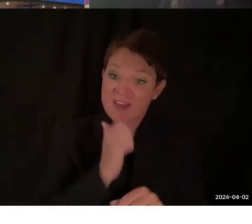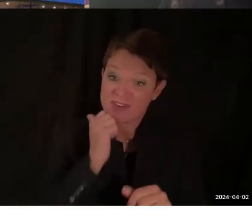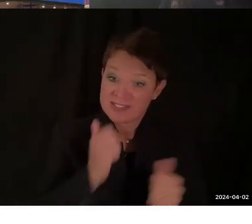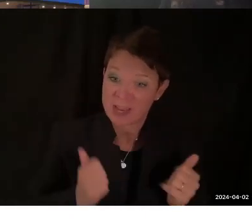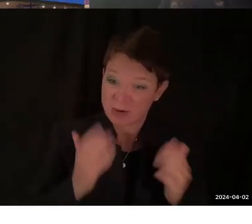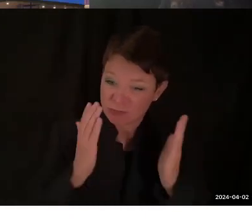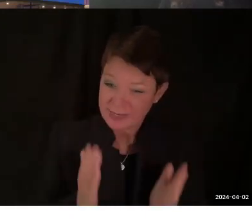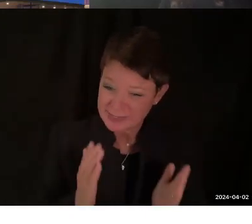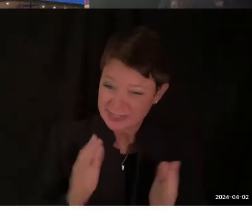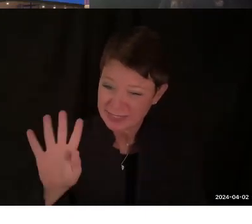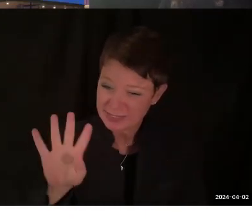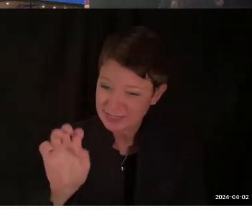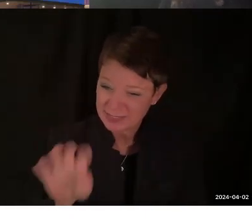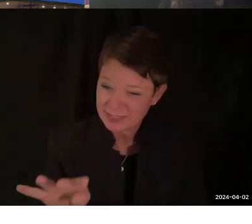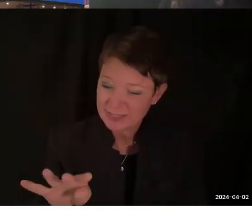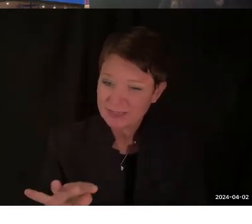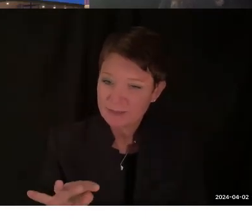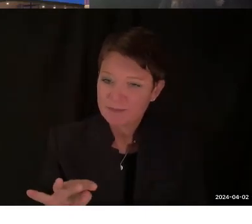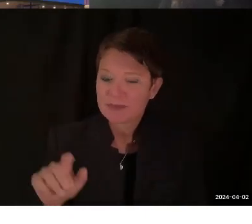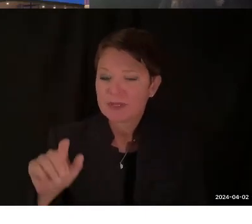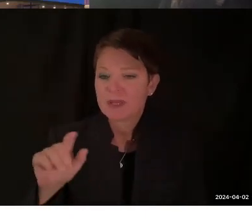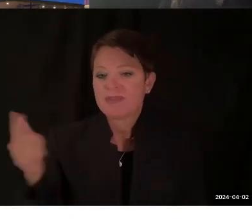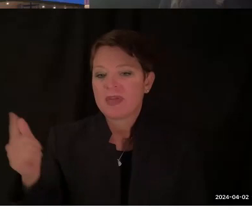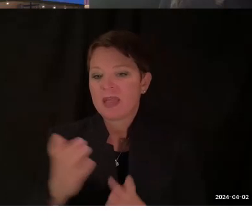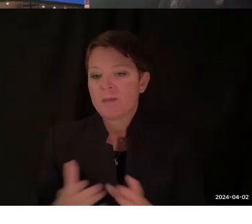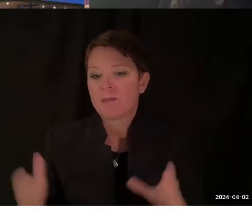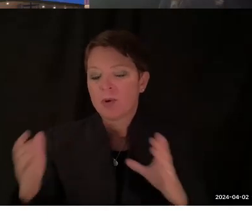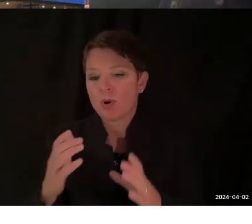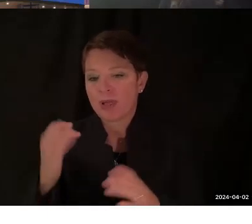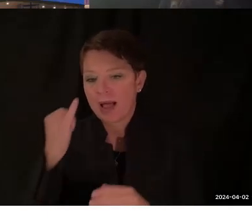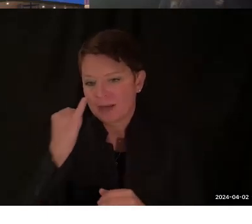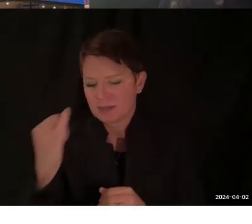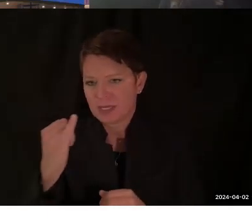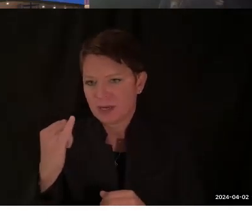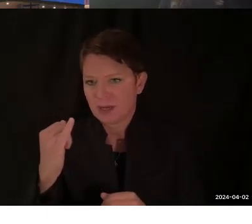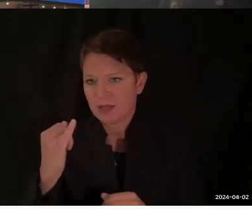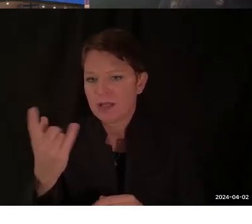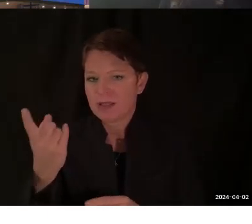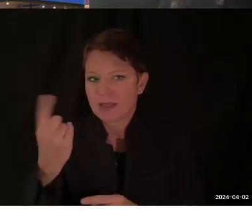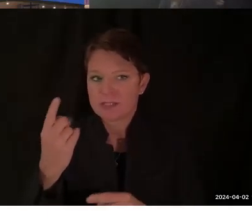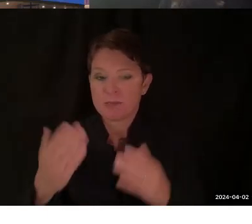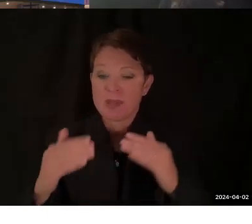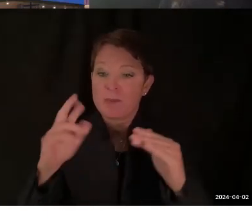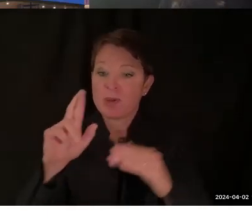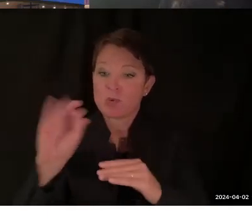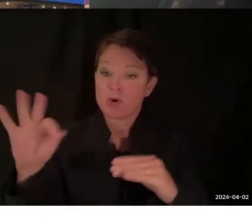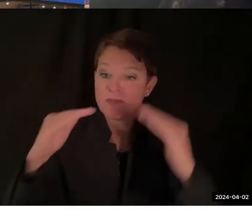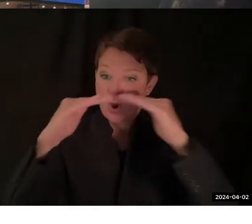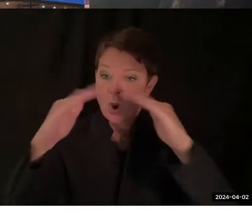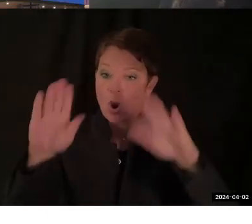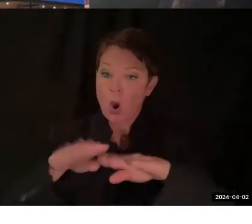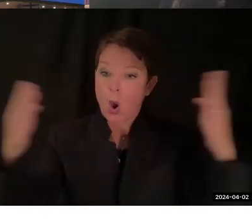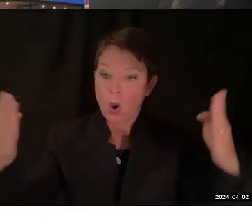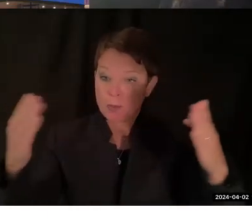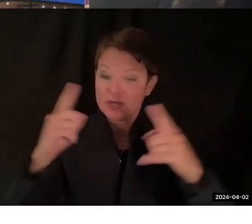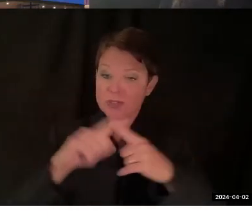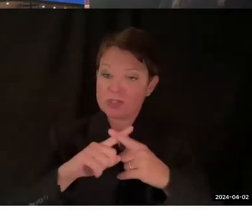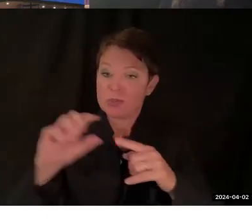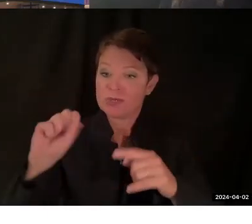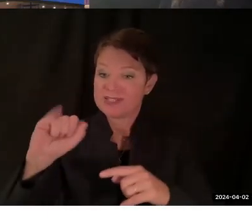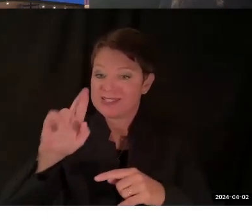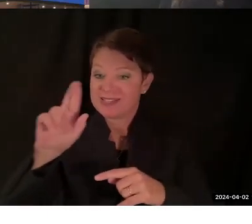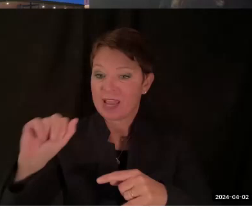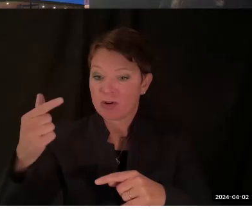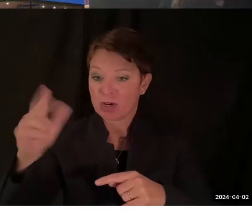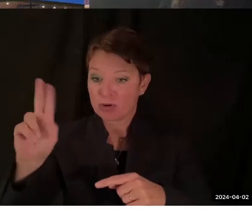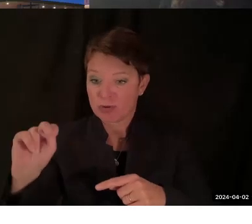resident? Tavis suggested a bold idea last time that maybe the roof could be open to the public, similar to Sierra Green. Someone